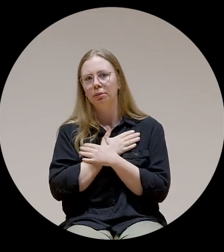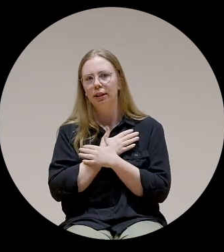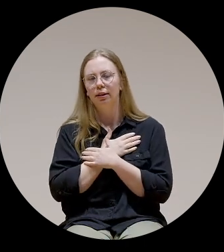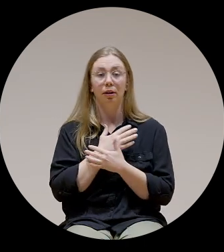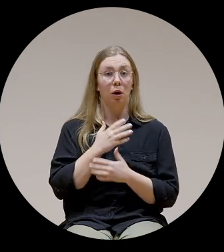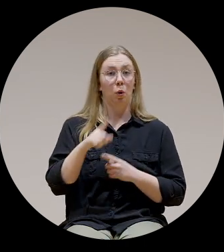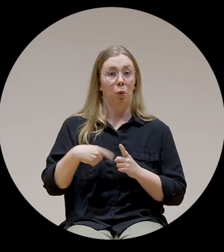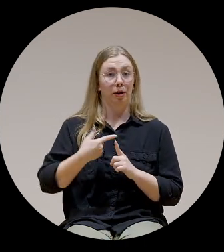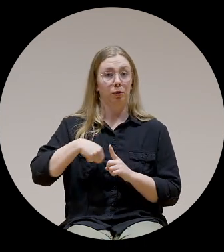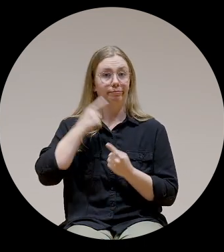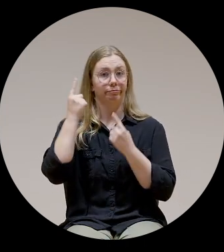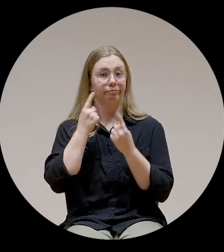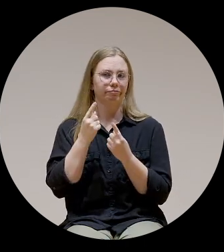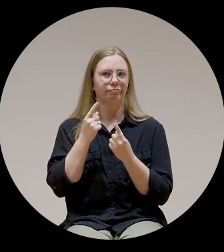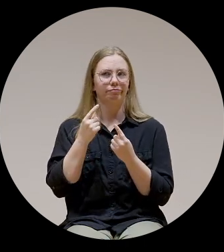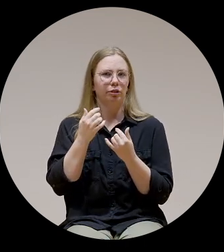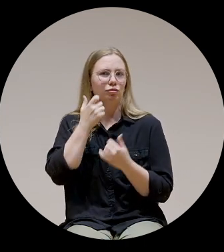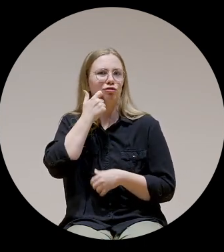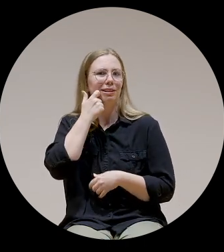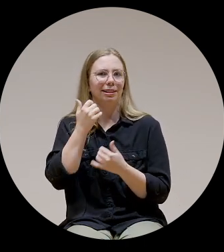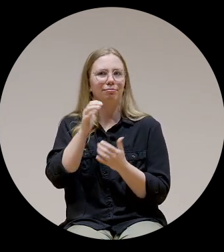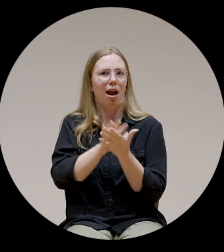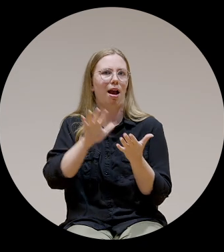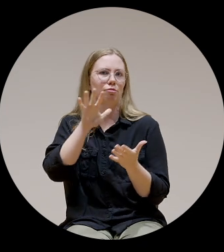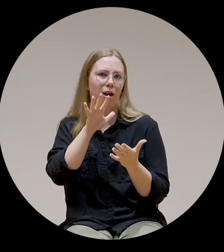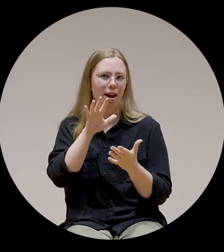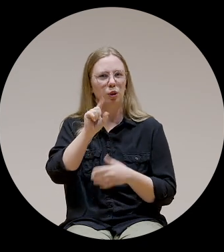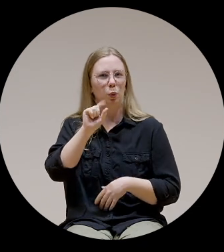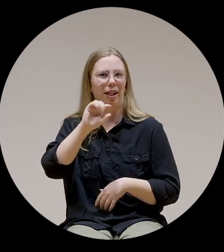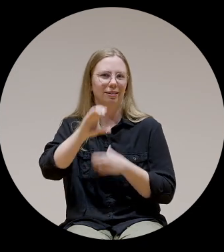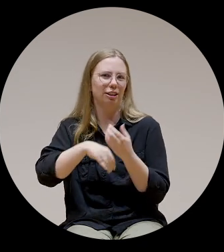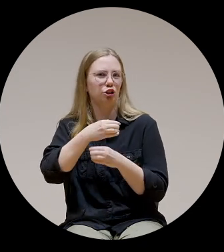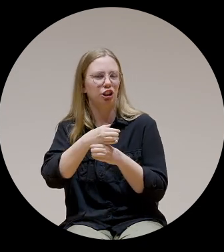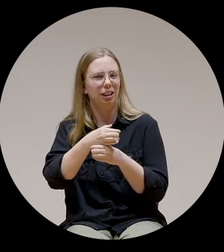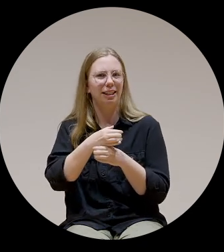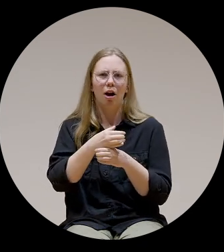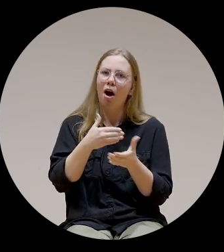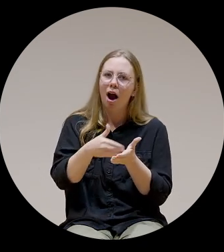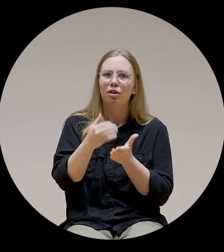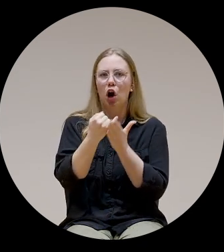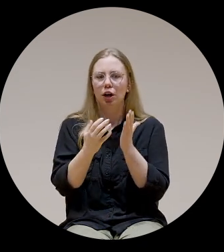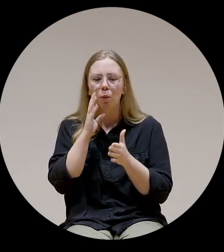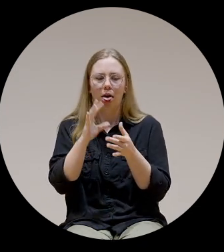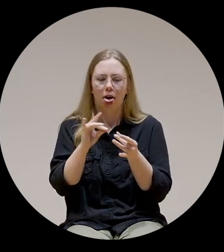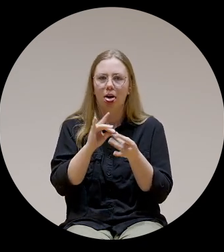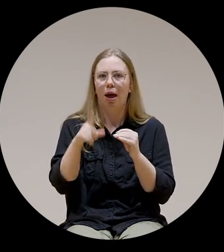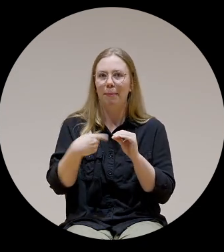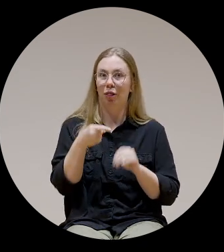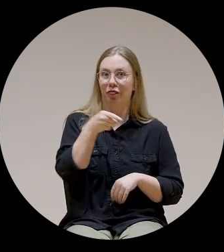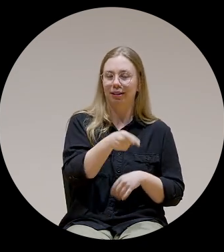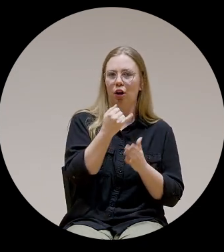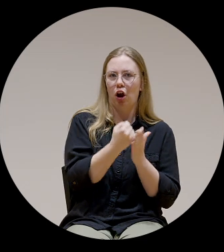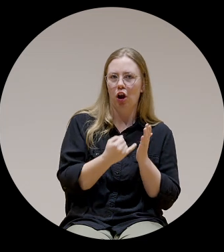20th century abstraction in terms of Native art, Hauser is often a figure that comes up in those conversations for